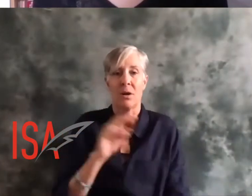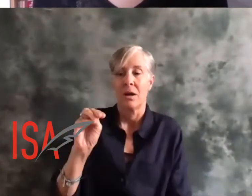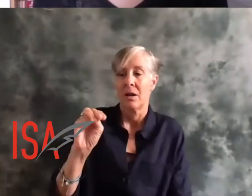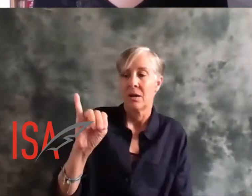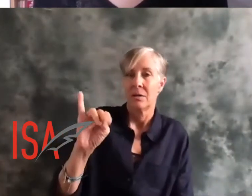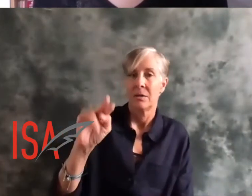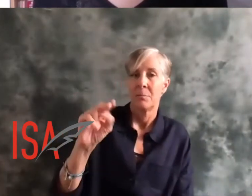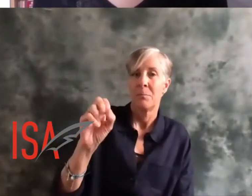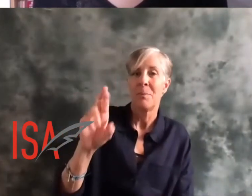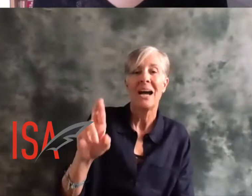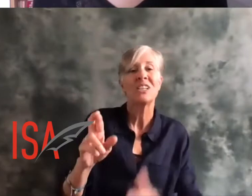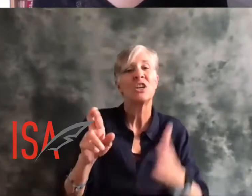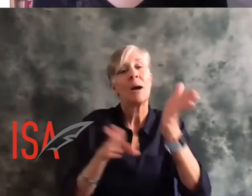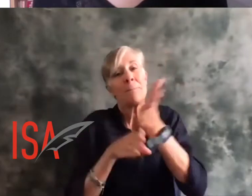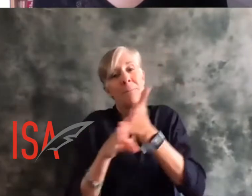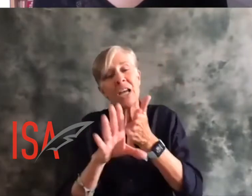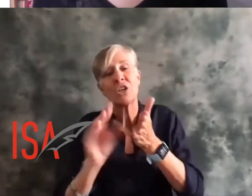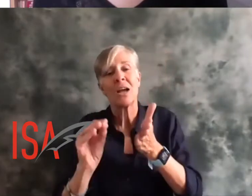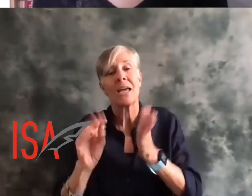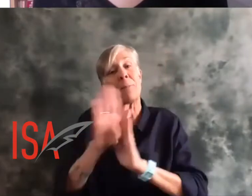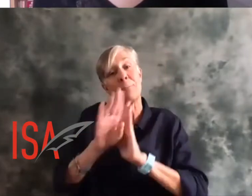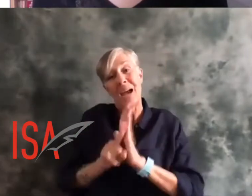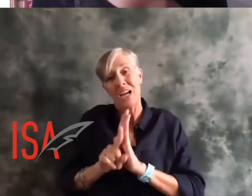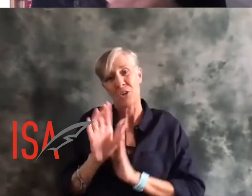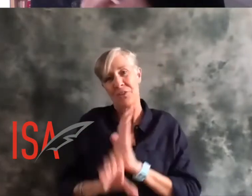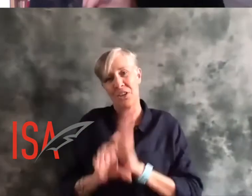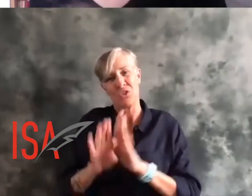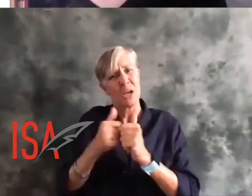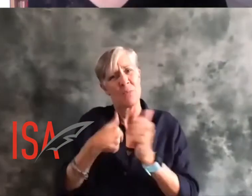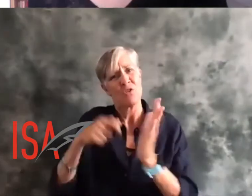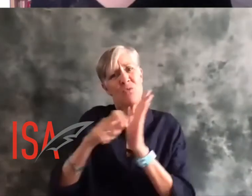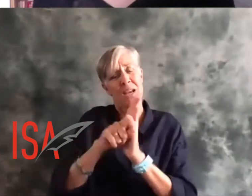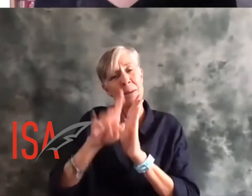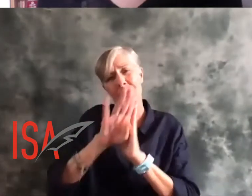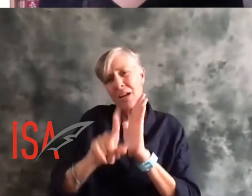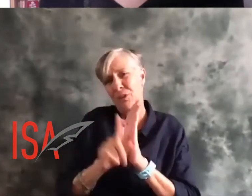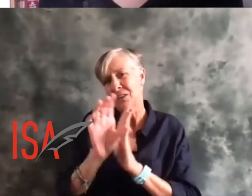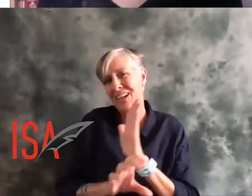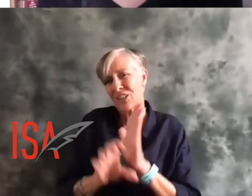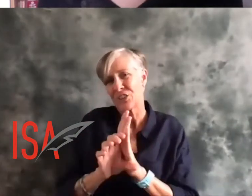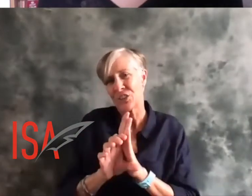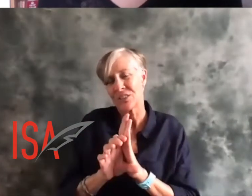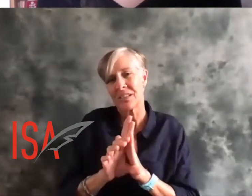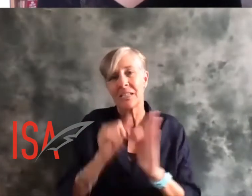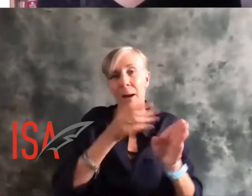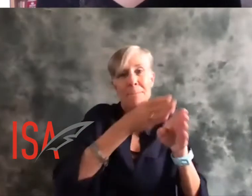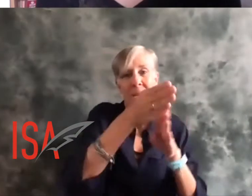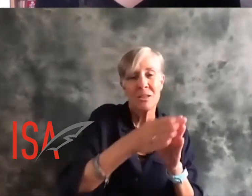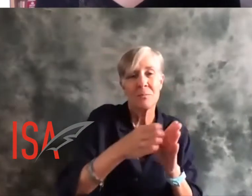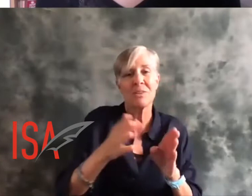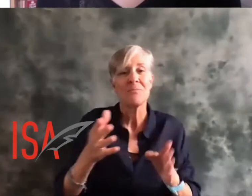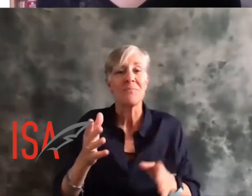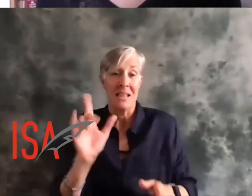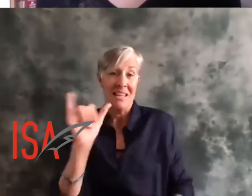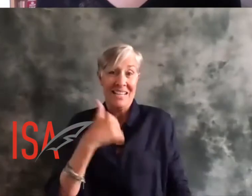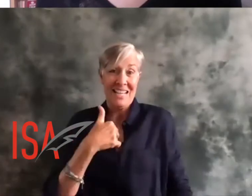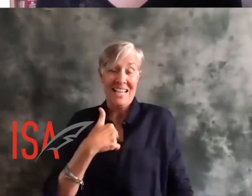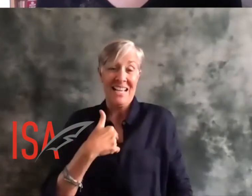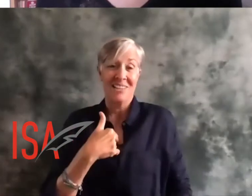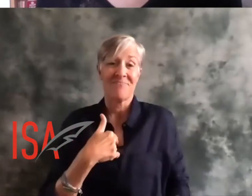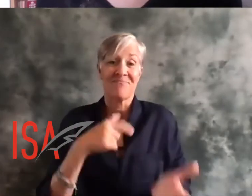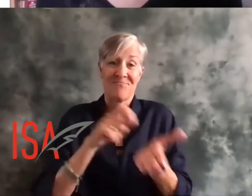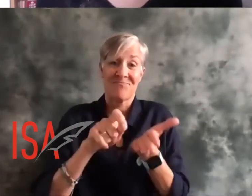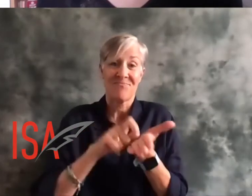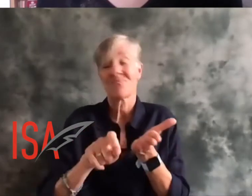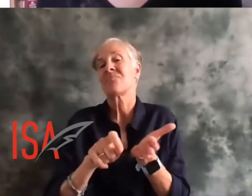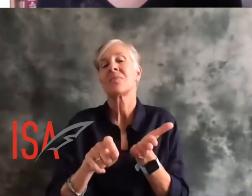background characters and how they're written. You know, so personally, when I write, I actually put in what,